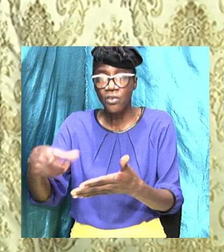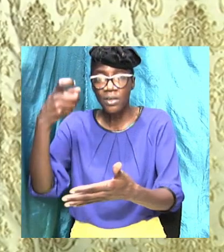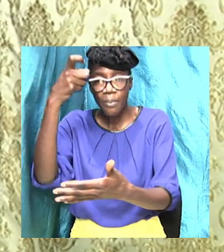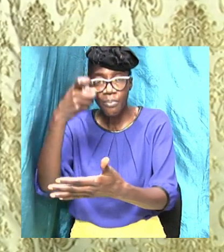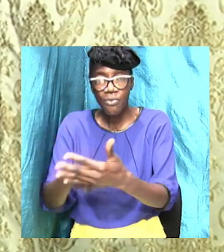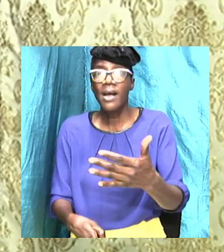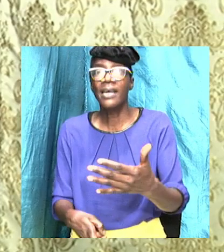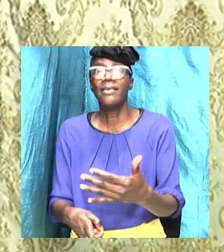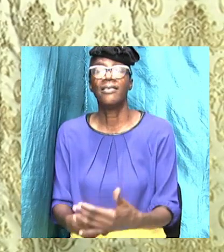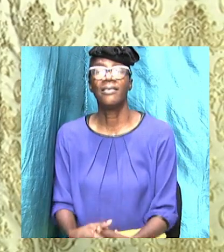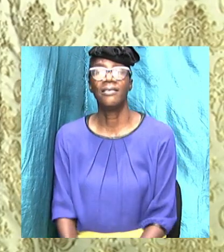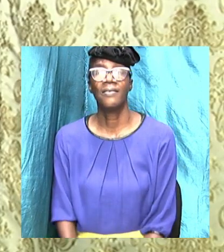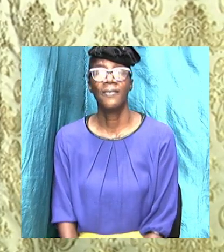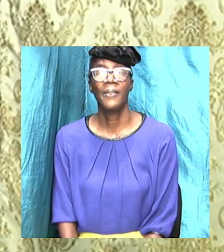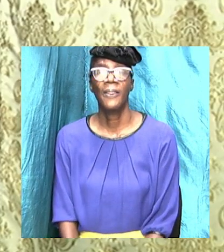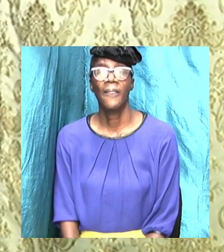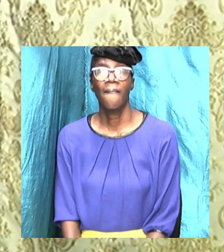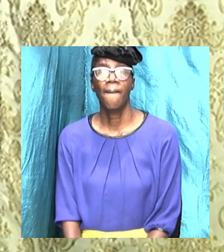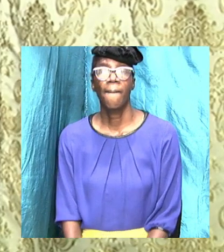Hallelujah.